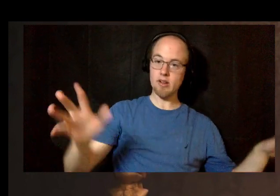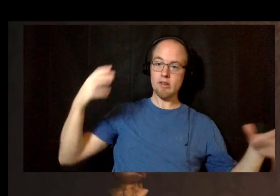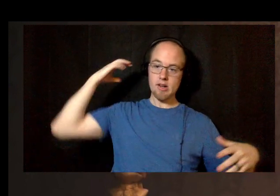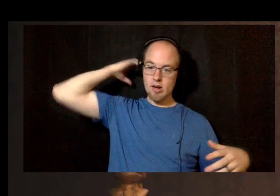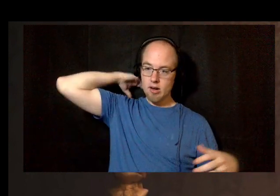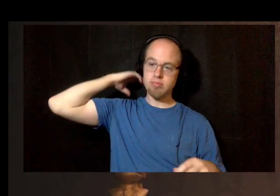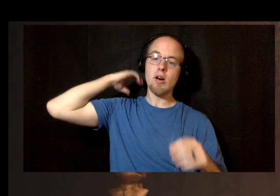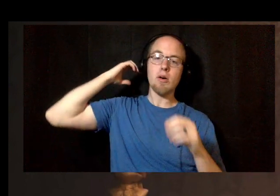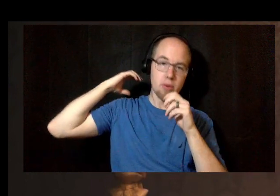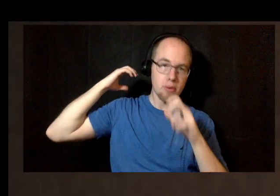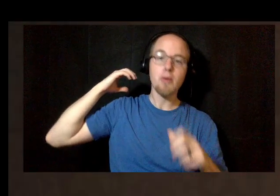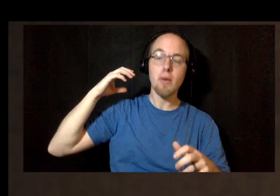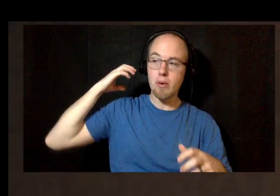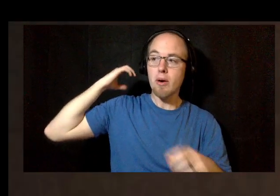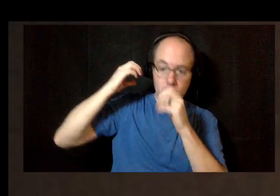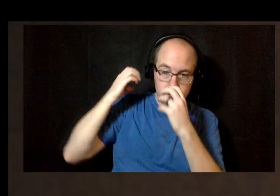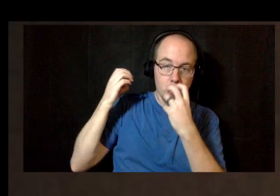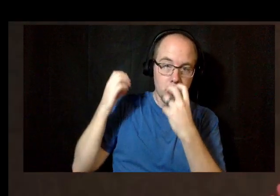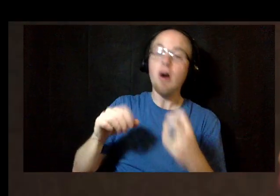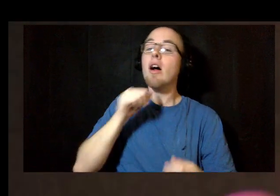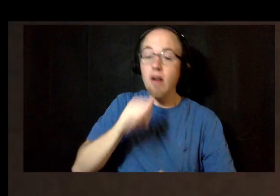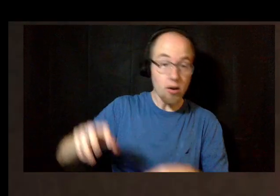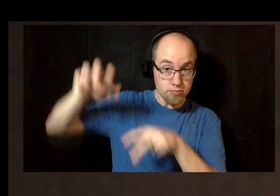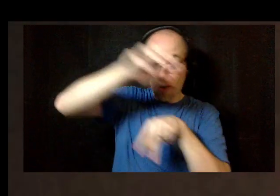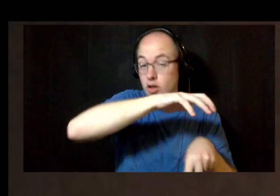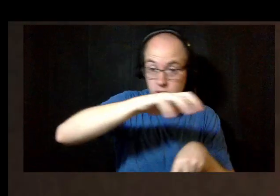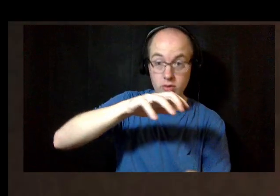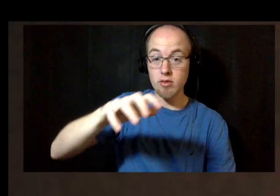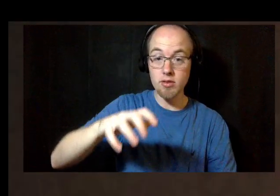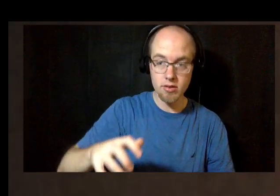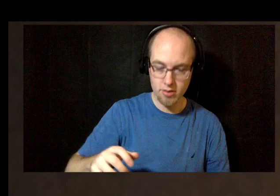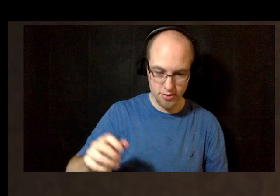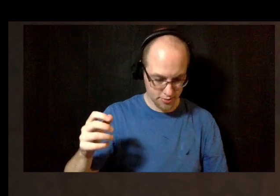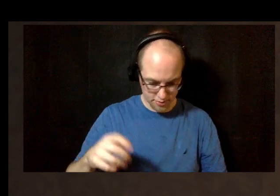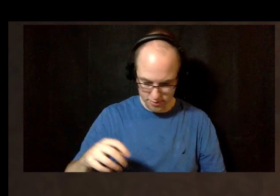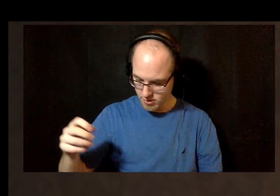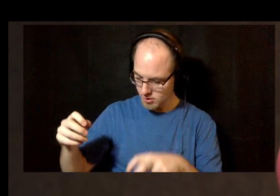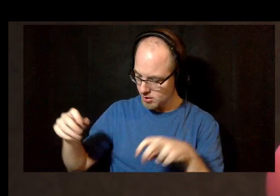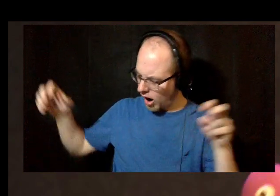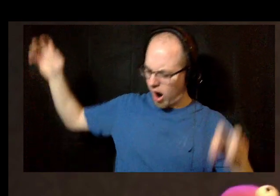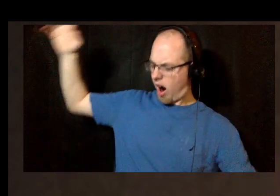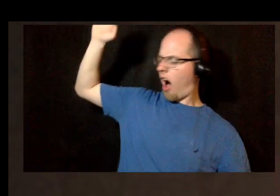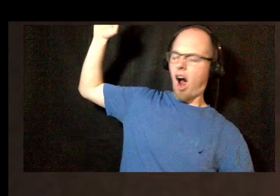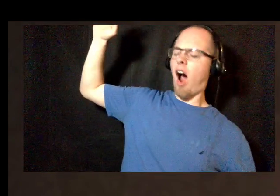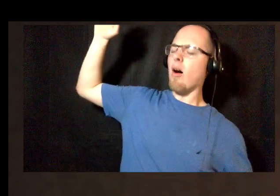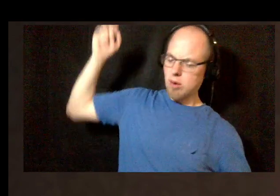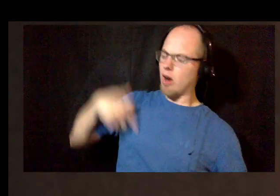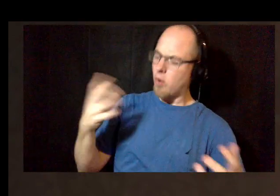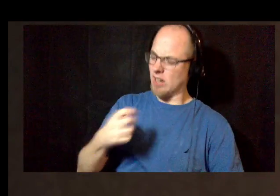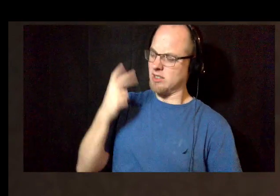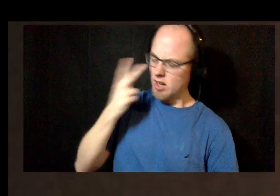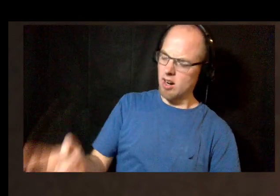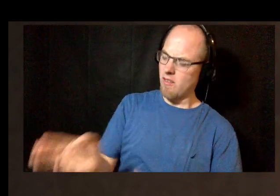of a parachute strapped to your back. No! Oh, I just wanted to look at the